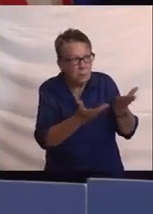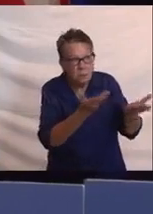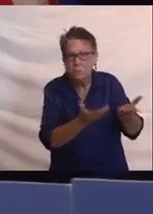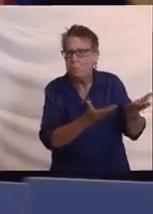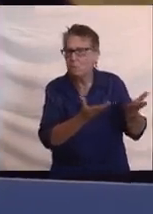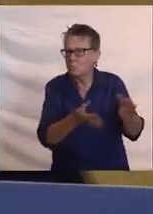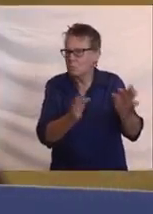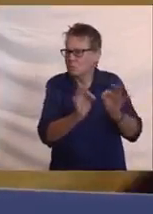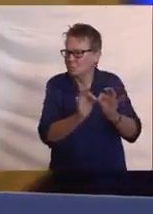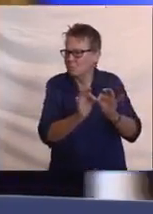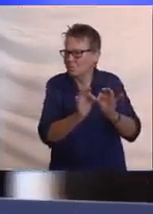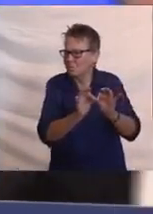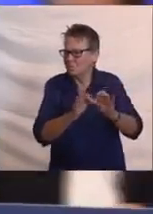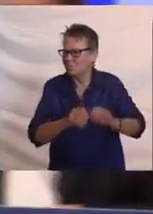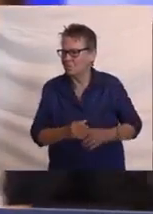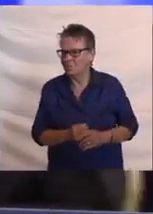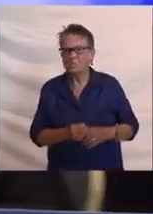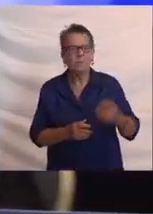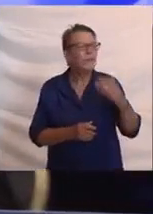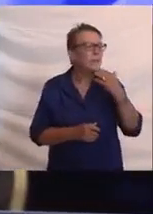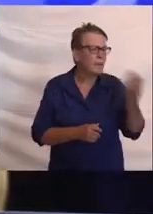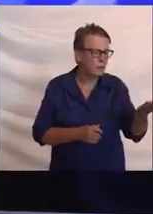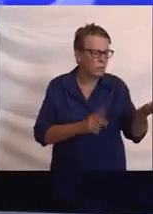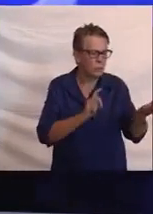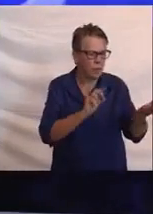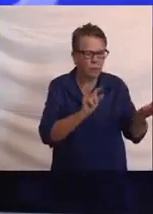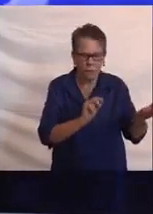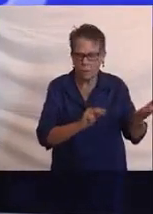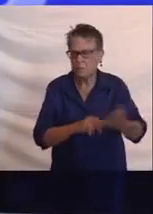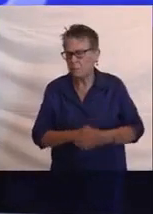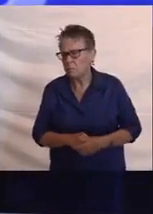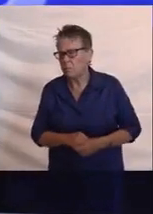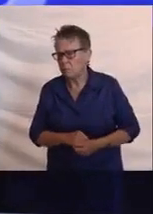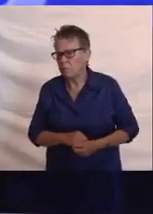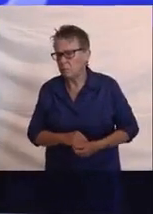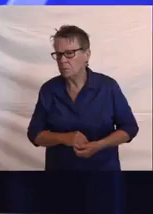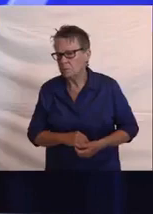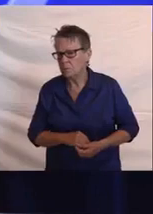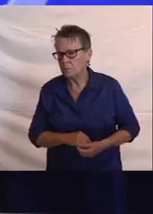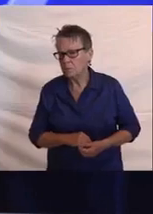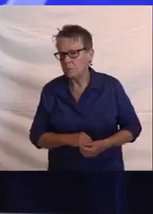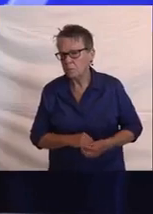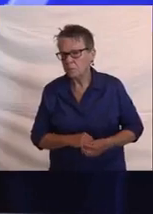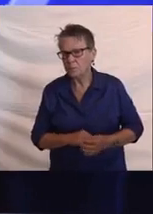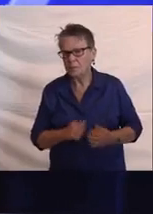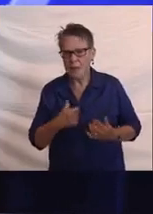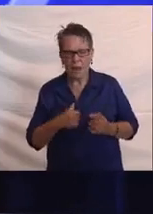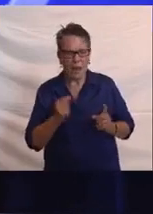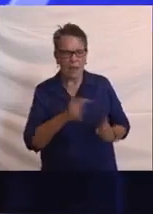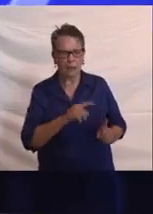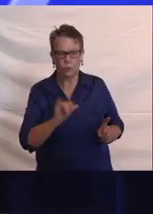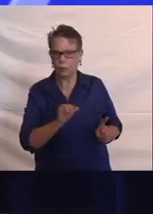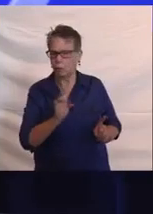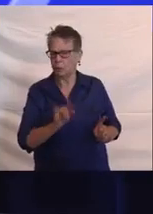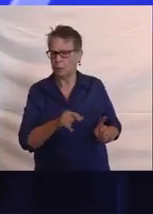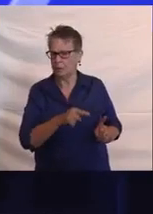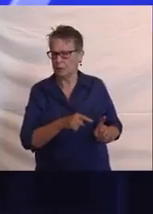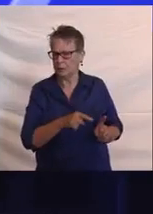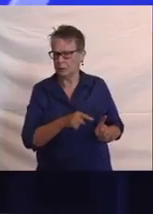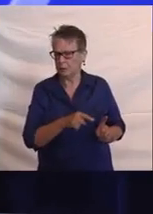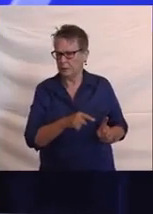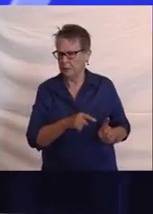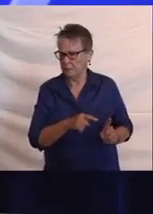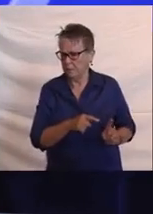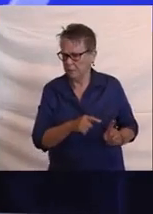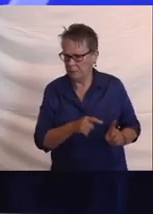Tina, thank you for that. Judy, in terms of folks in vulnerable settings, I assume we'll take